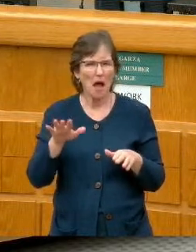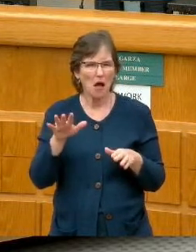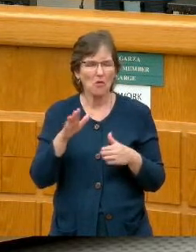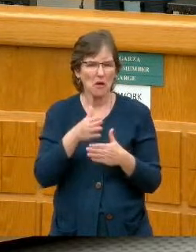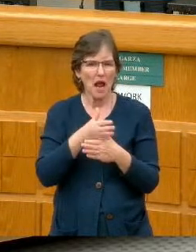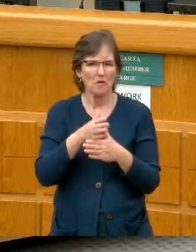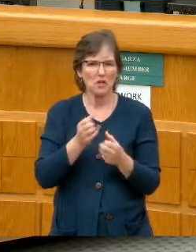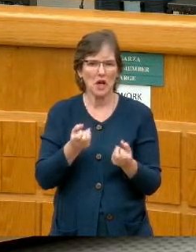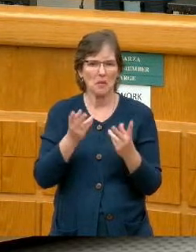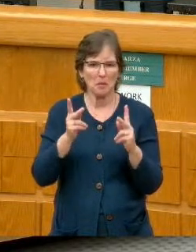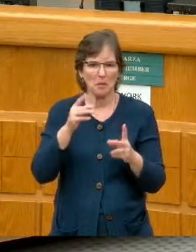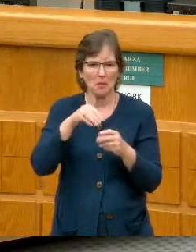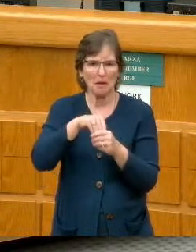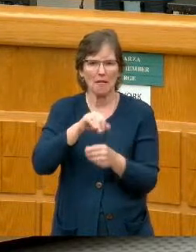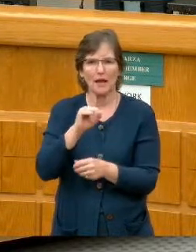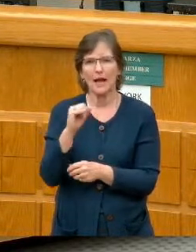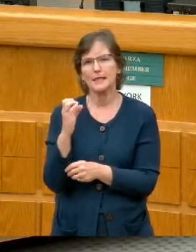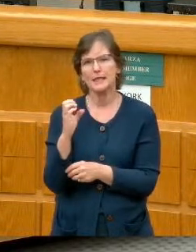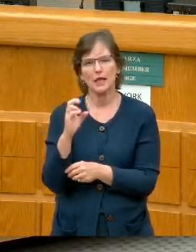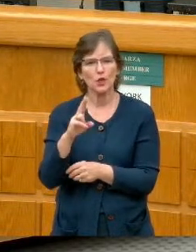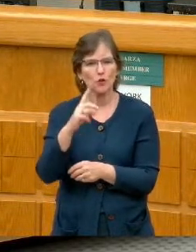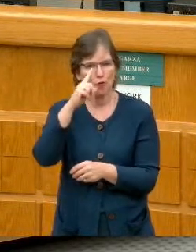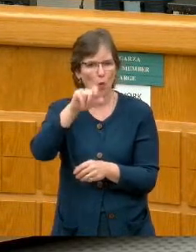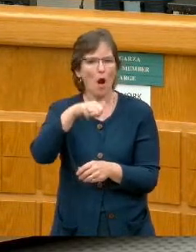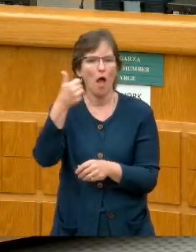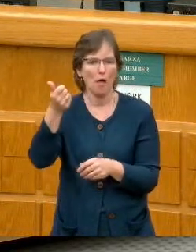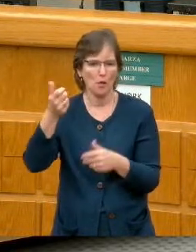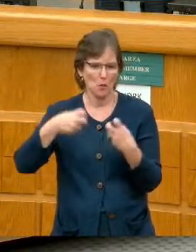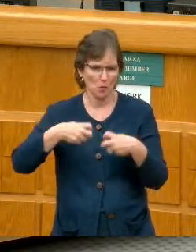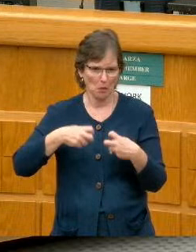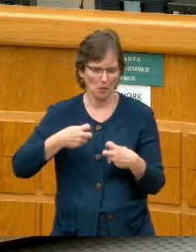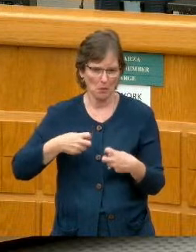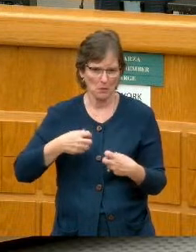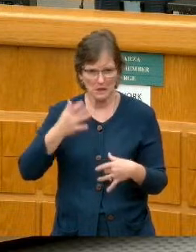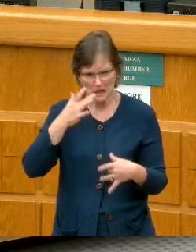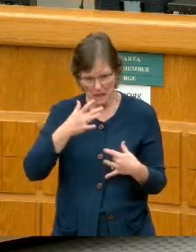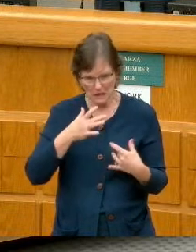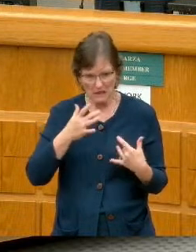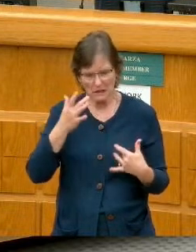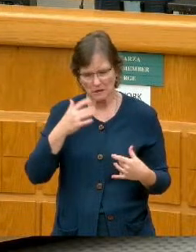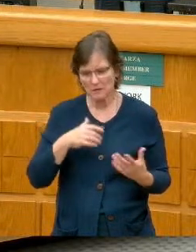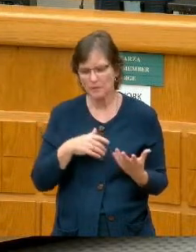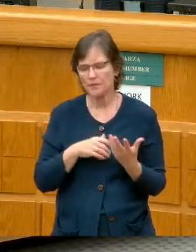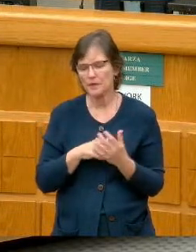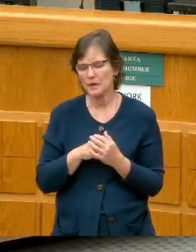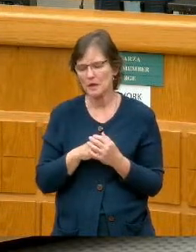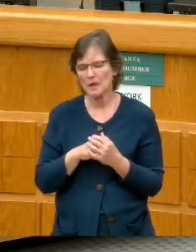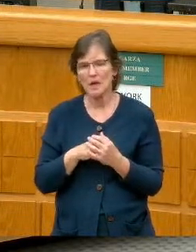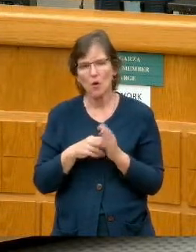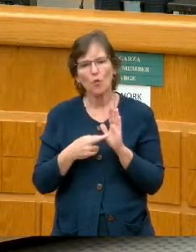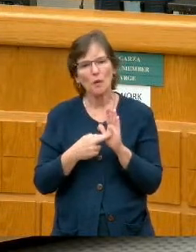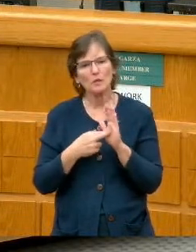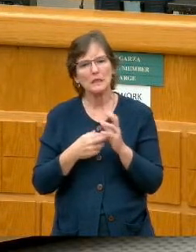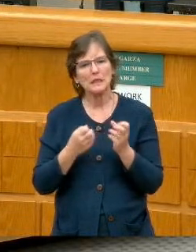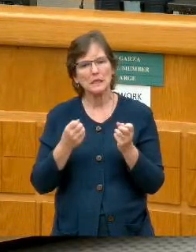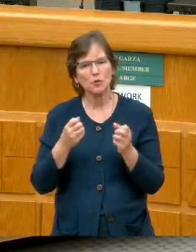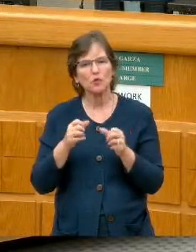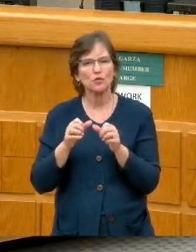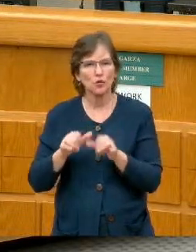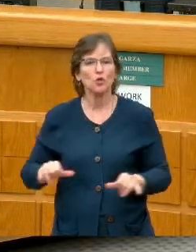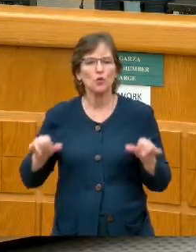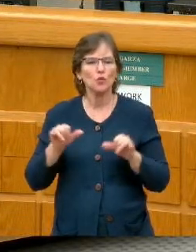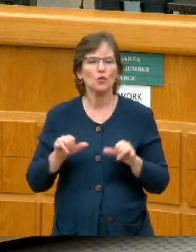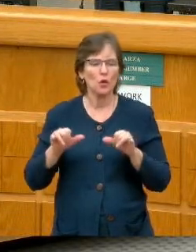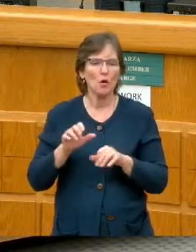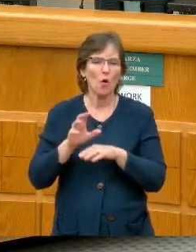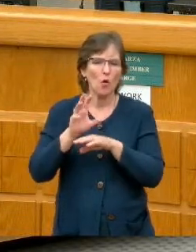in our ICUs. So that represents the amount of work that there is for our doctors and nurses to do in the ICUs. And you can see for